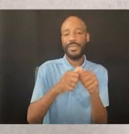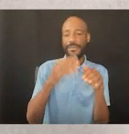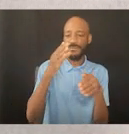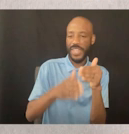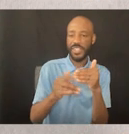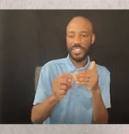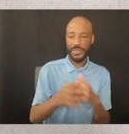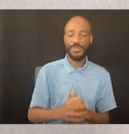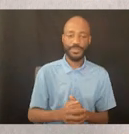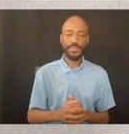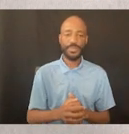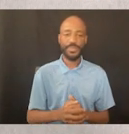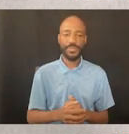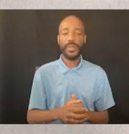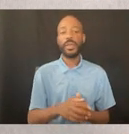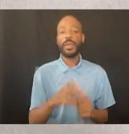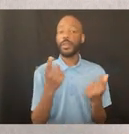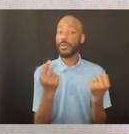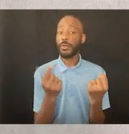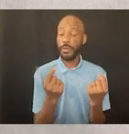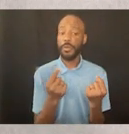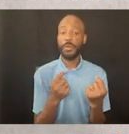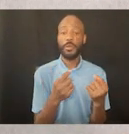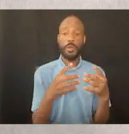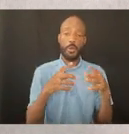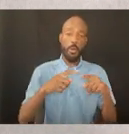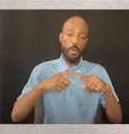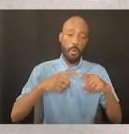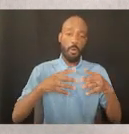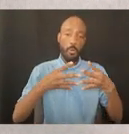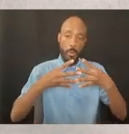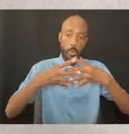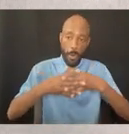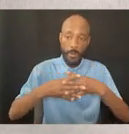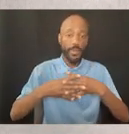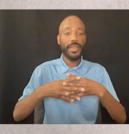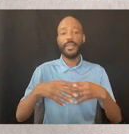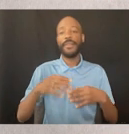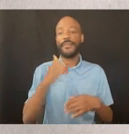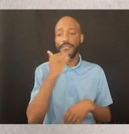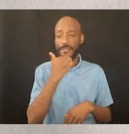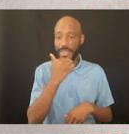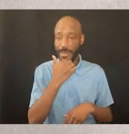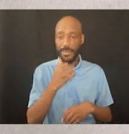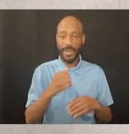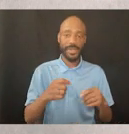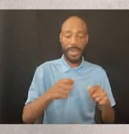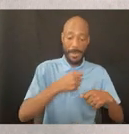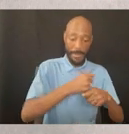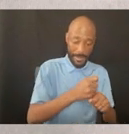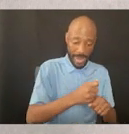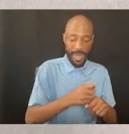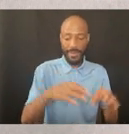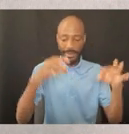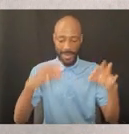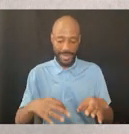of natural woolen woven fabrics and fibers to make the caps, then dye them and wear the